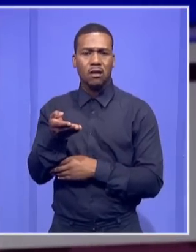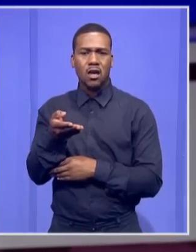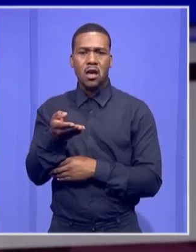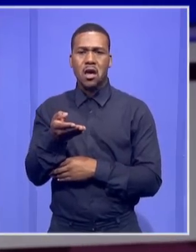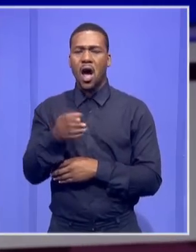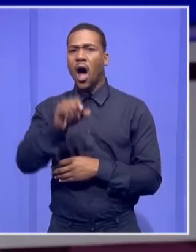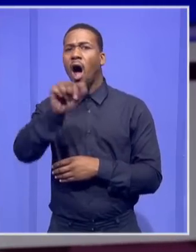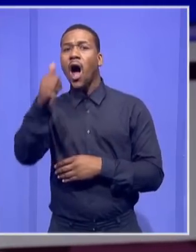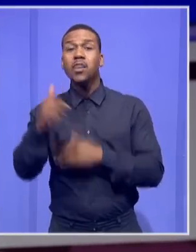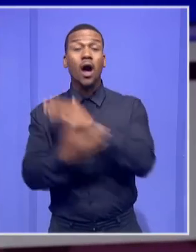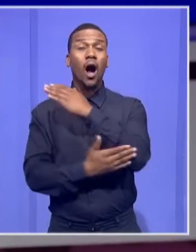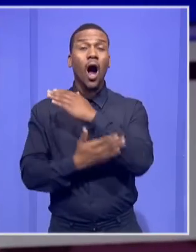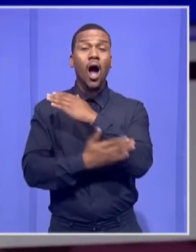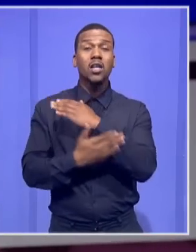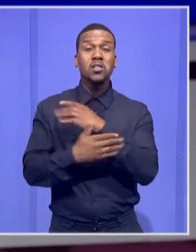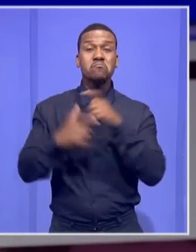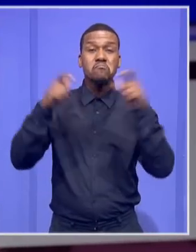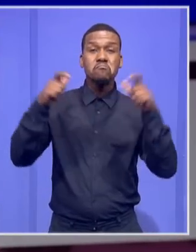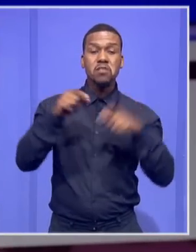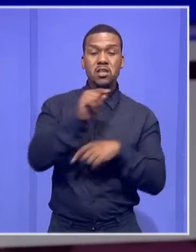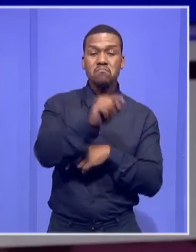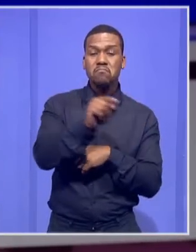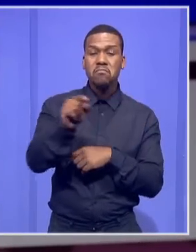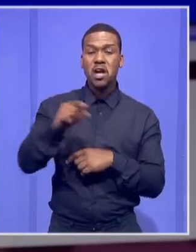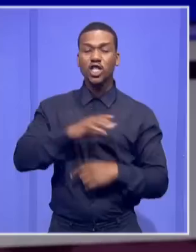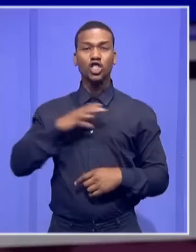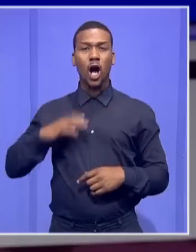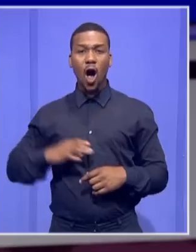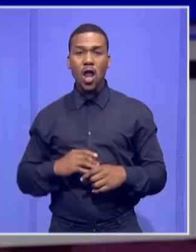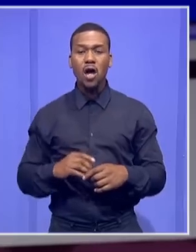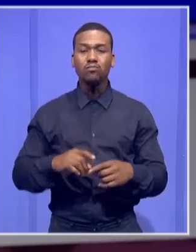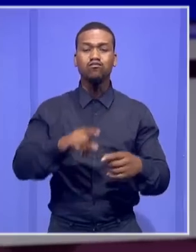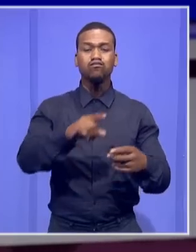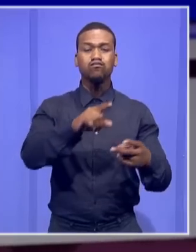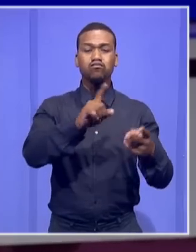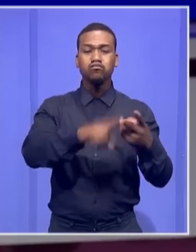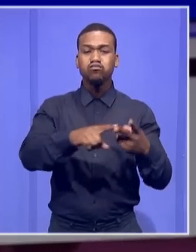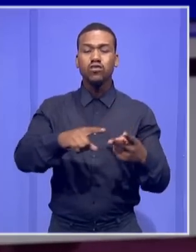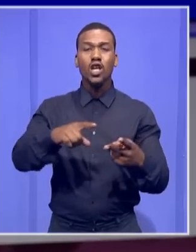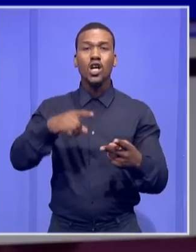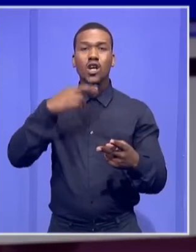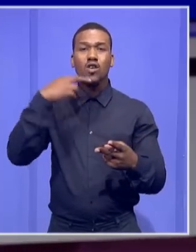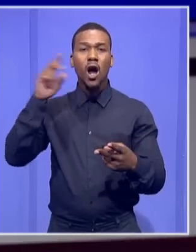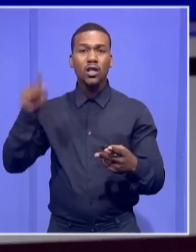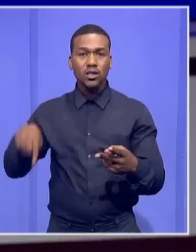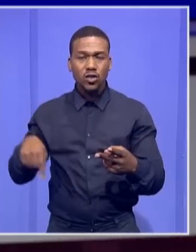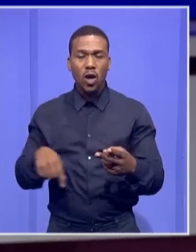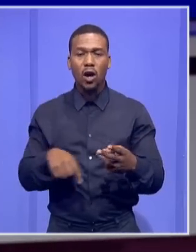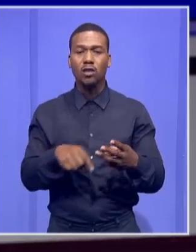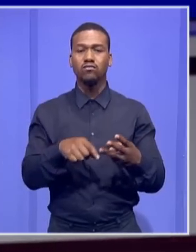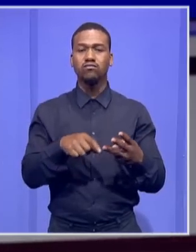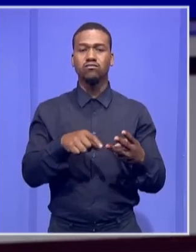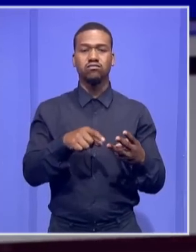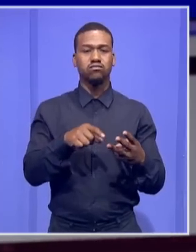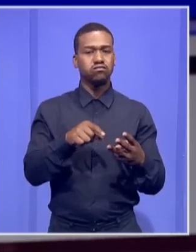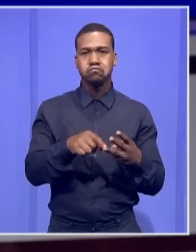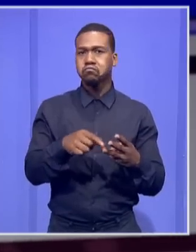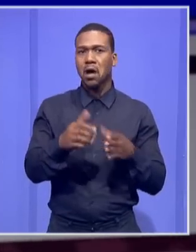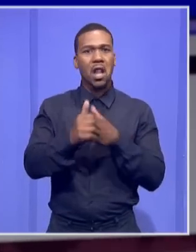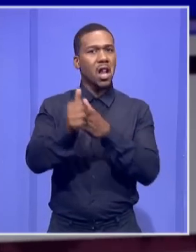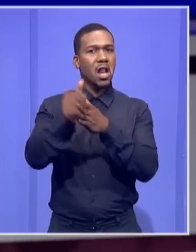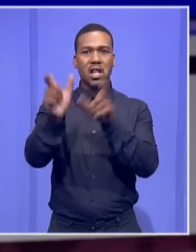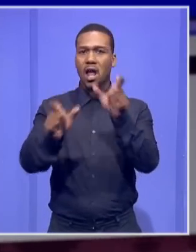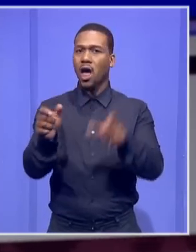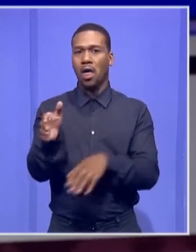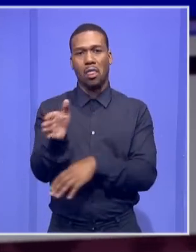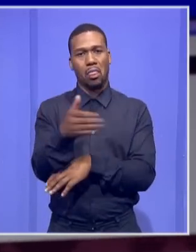your Russia, the countries that are currently in the news, including ourselves, the leaders are not the heads of